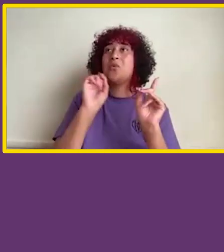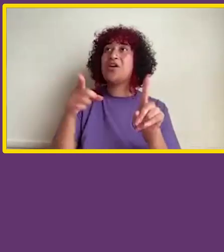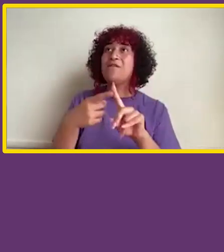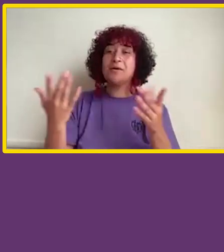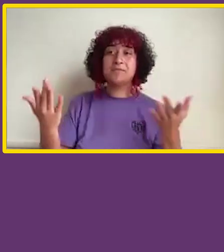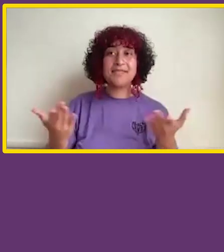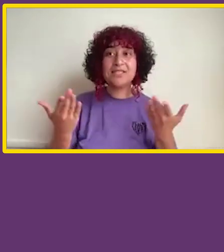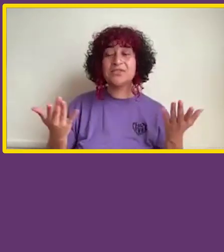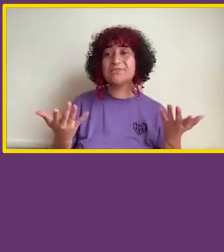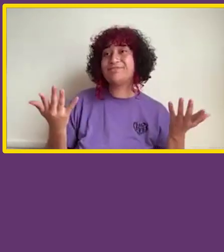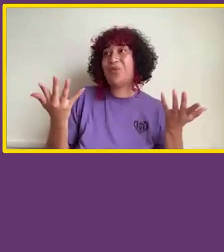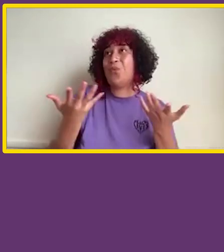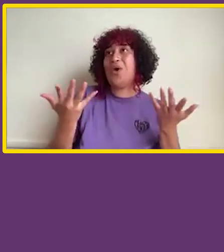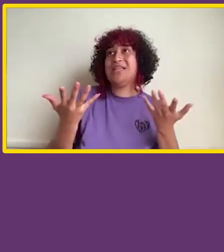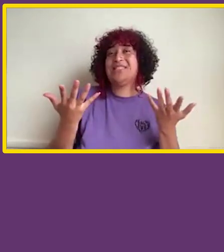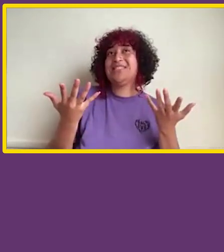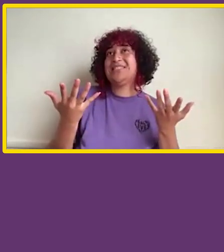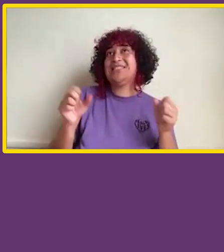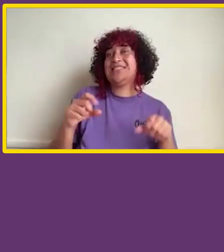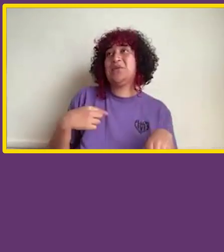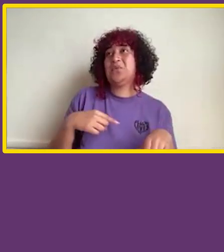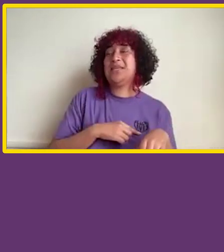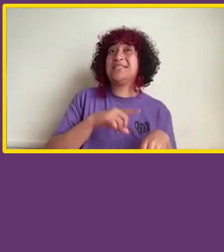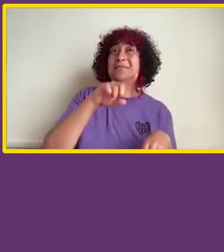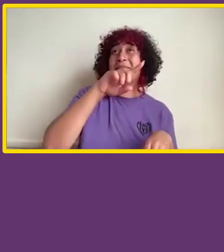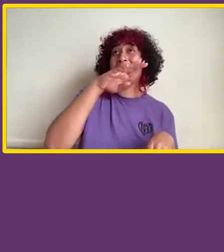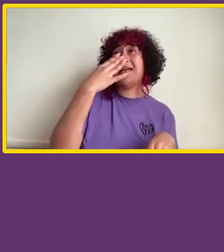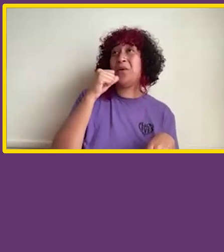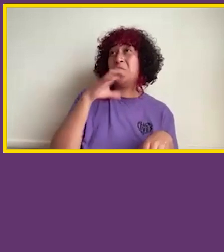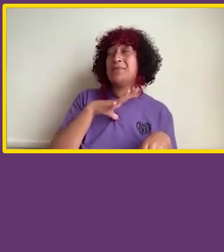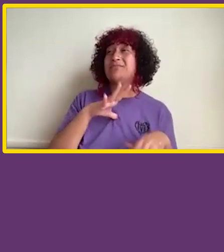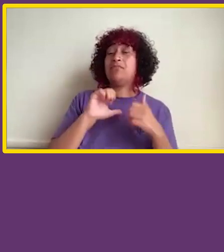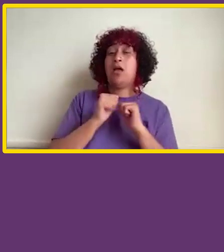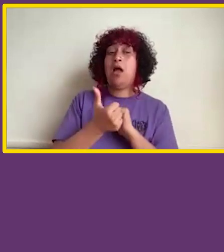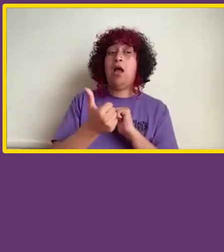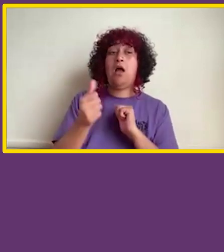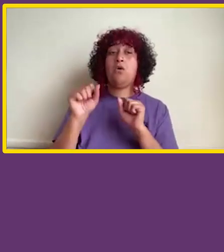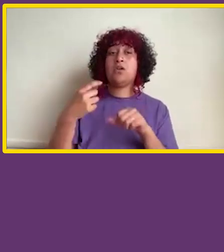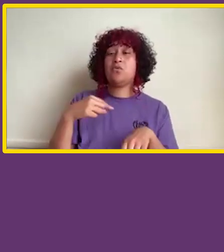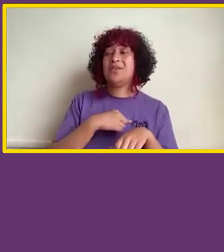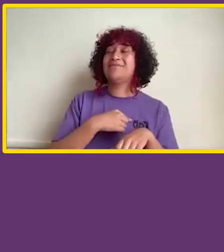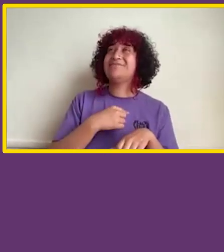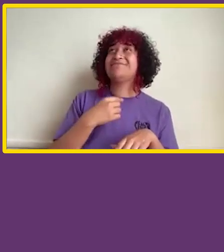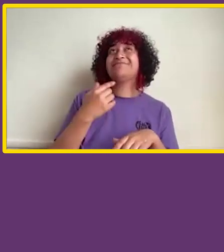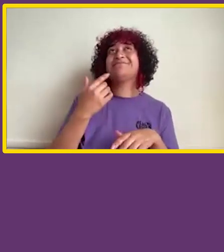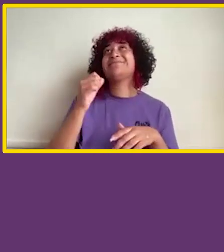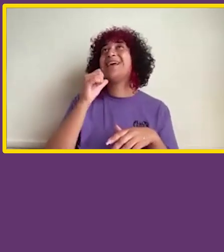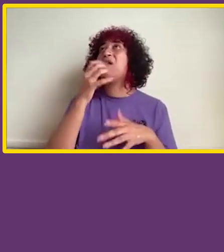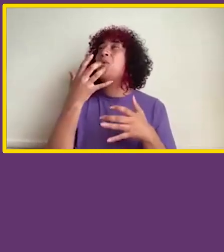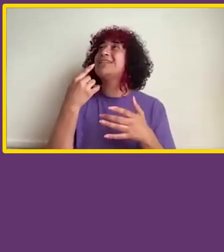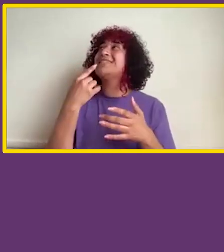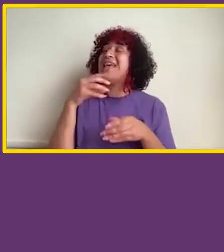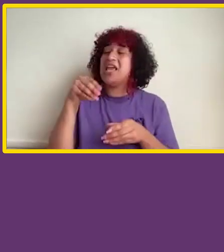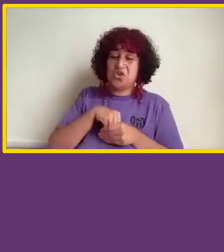can we, as Black women, how can we, I don't want to say internalize, but how can